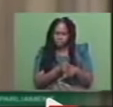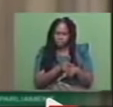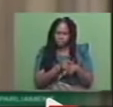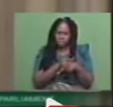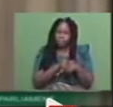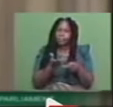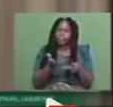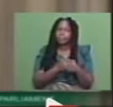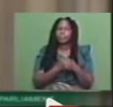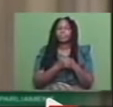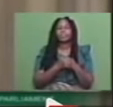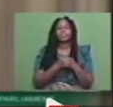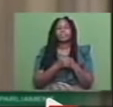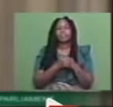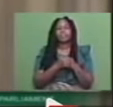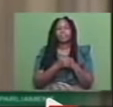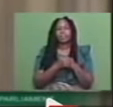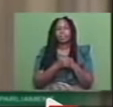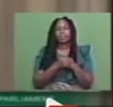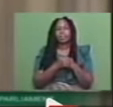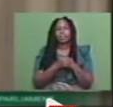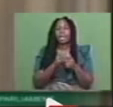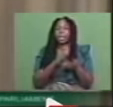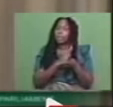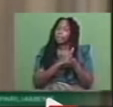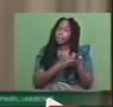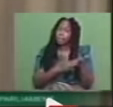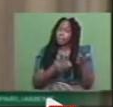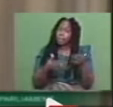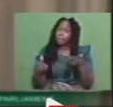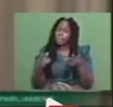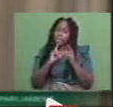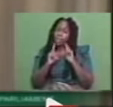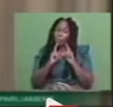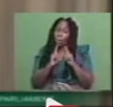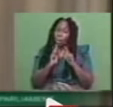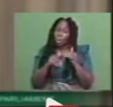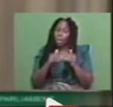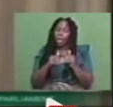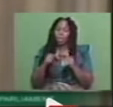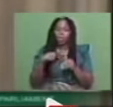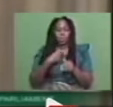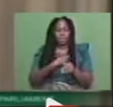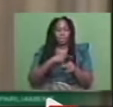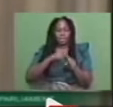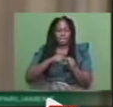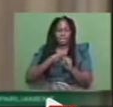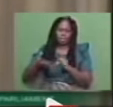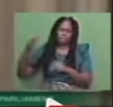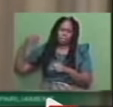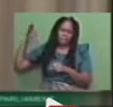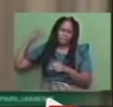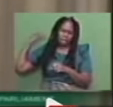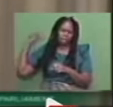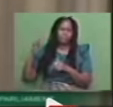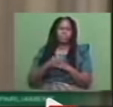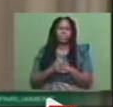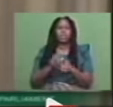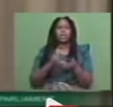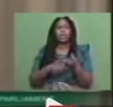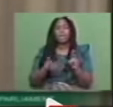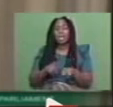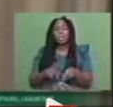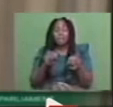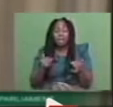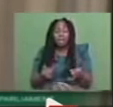so on. Some of these things that we are talking about now started back then. I don't know what has happened to them. Maybe